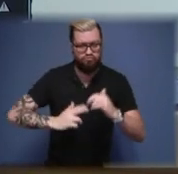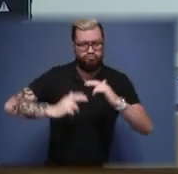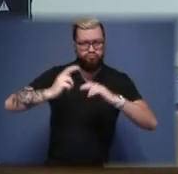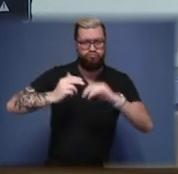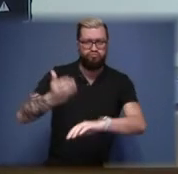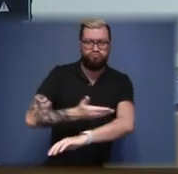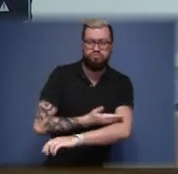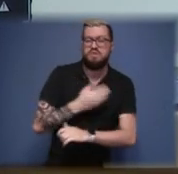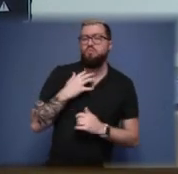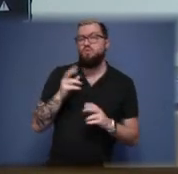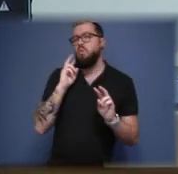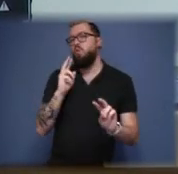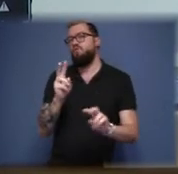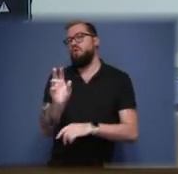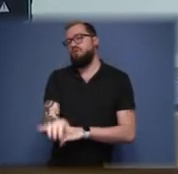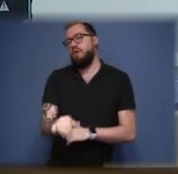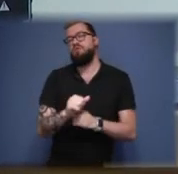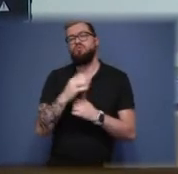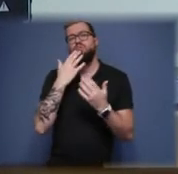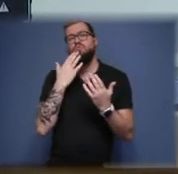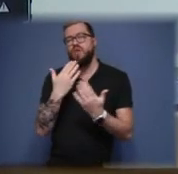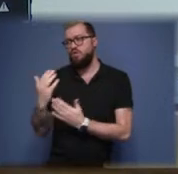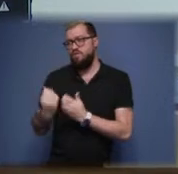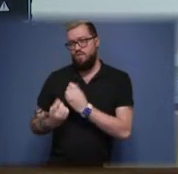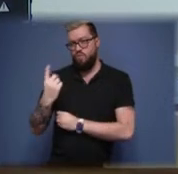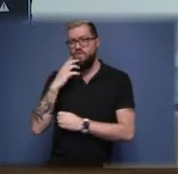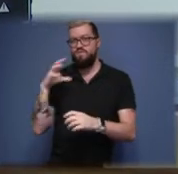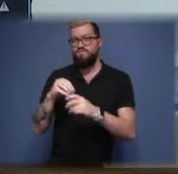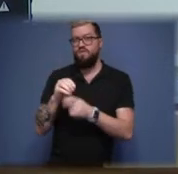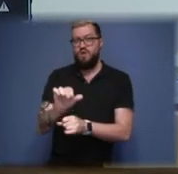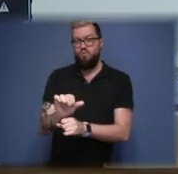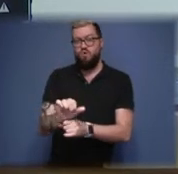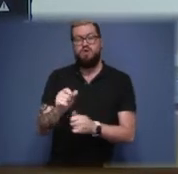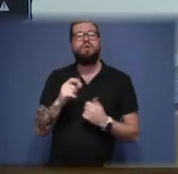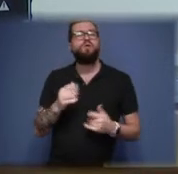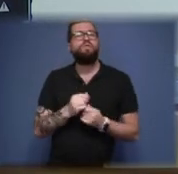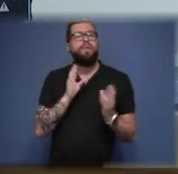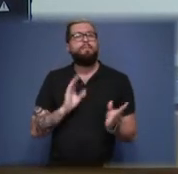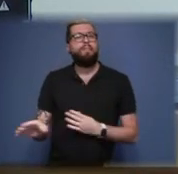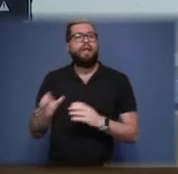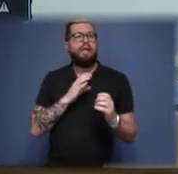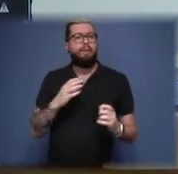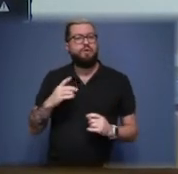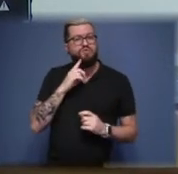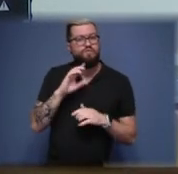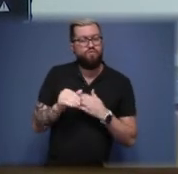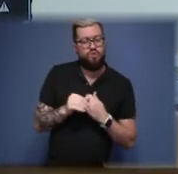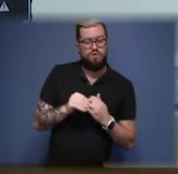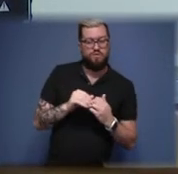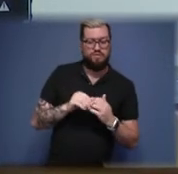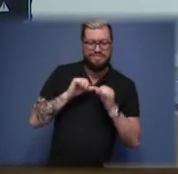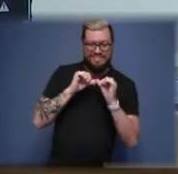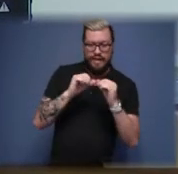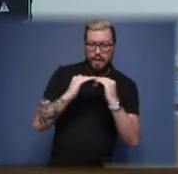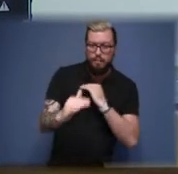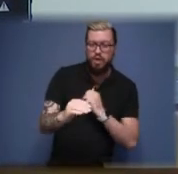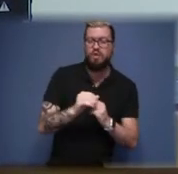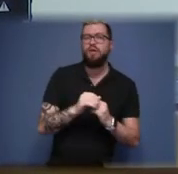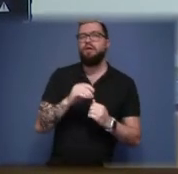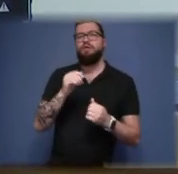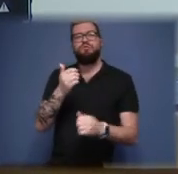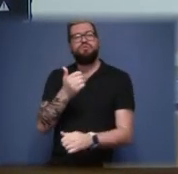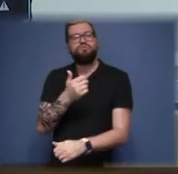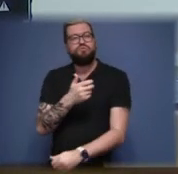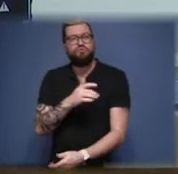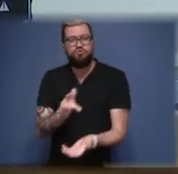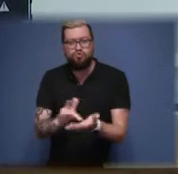So looking forward to that, so thank you again for everybody who did that work. To our Planning Commission for all the work they did on the Sustainability Plan, Drug and Alcohol Commission, thank you for